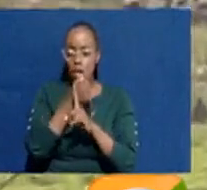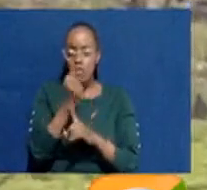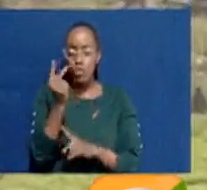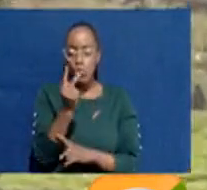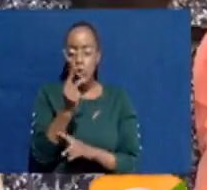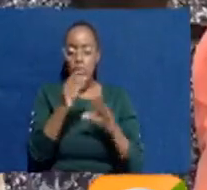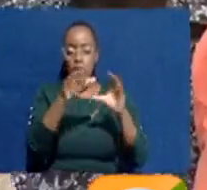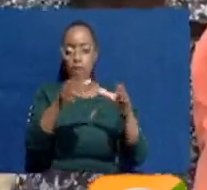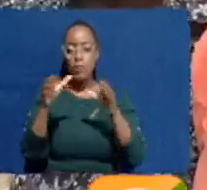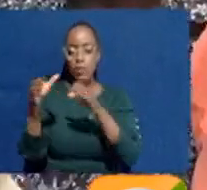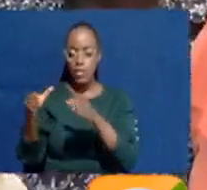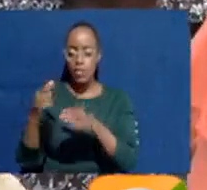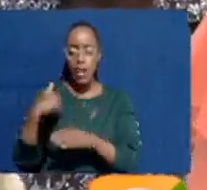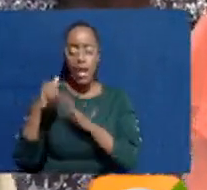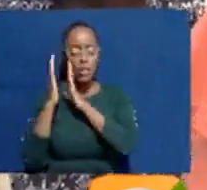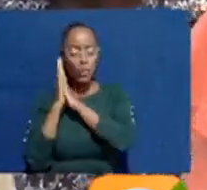warring sides.